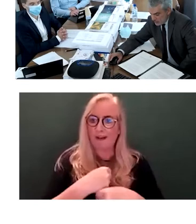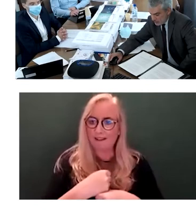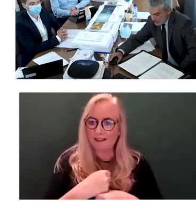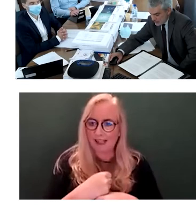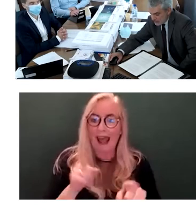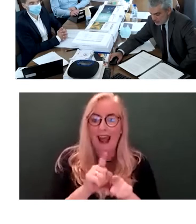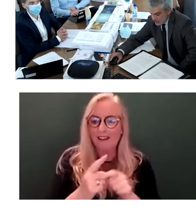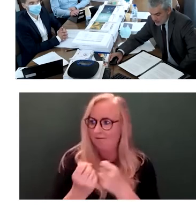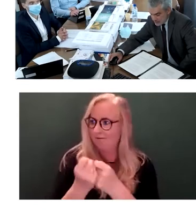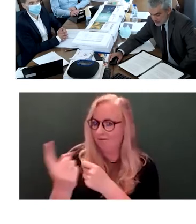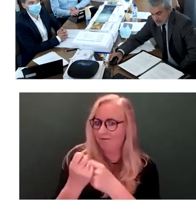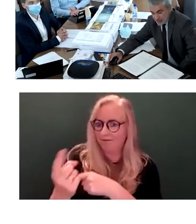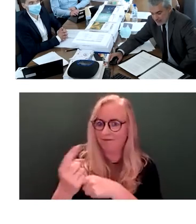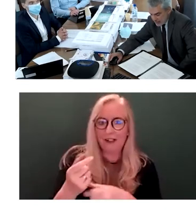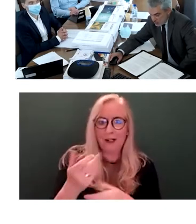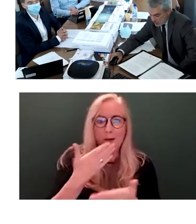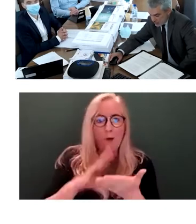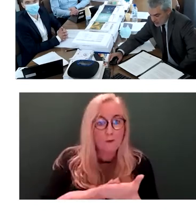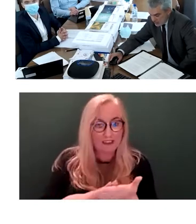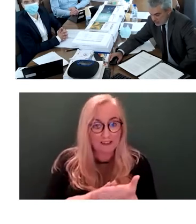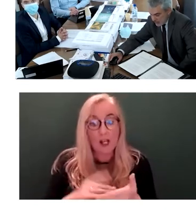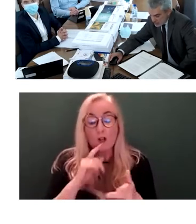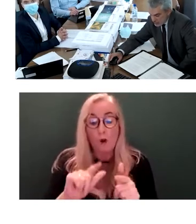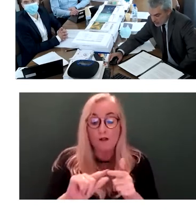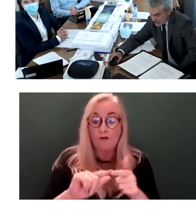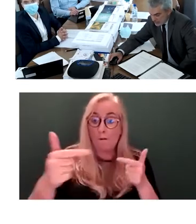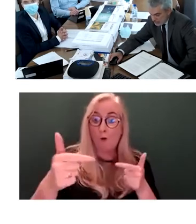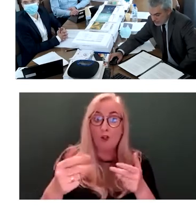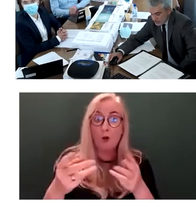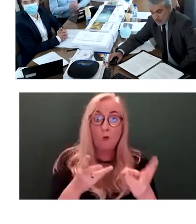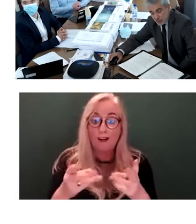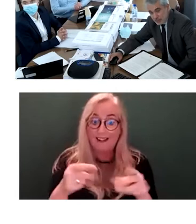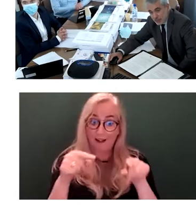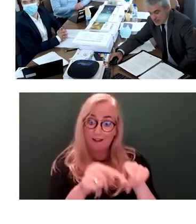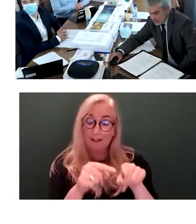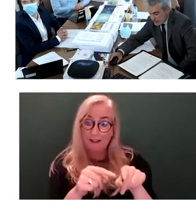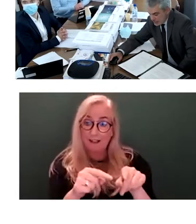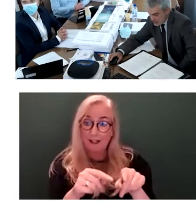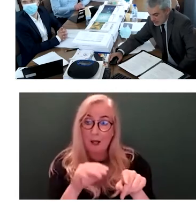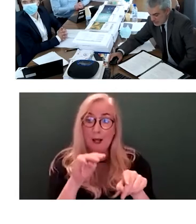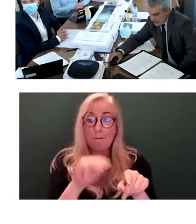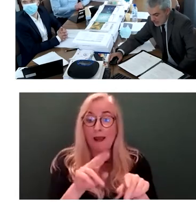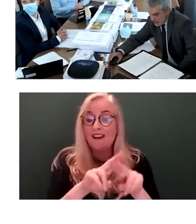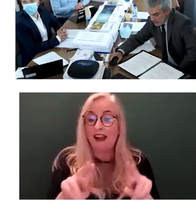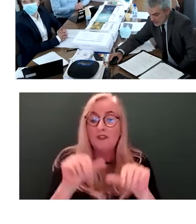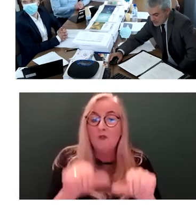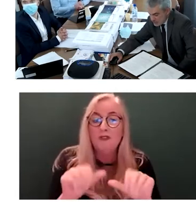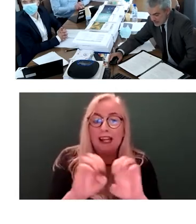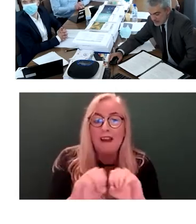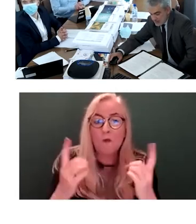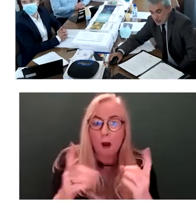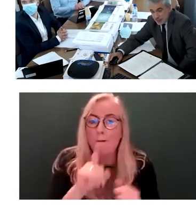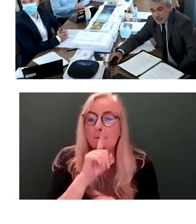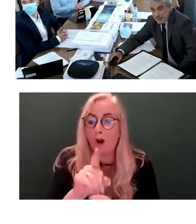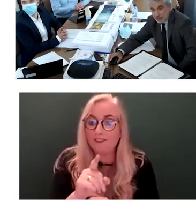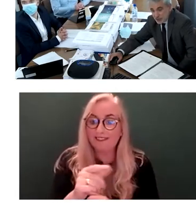medical equipment and therapeutics. And teleworking might also might not be a silver bullet. For their